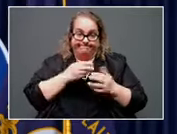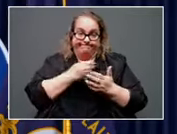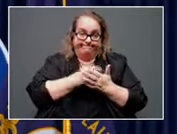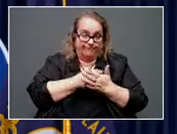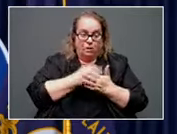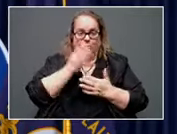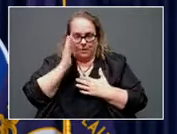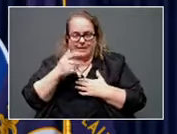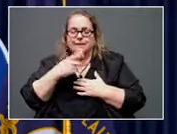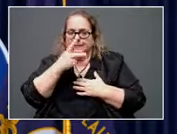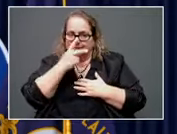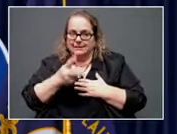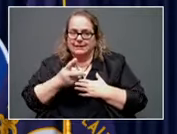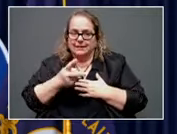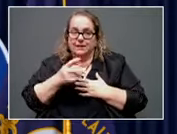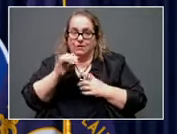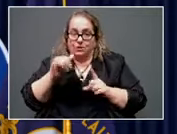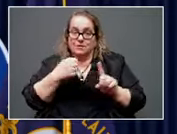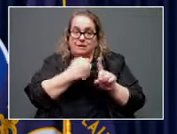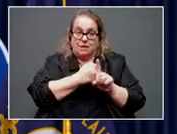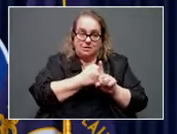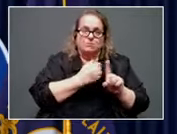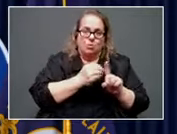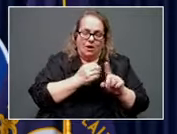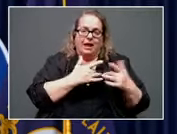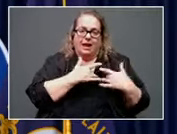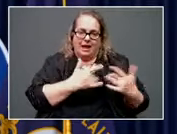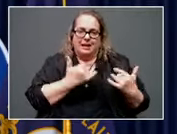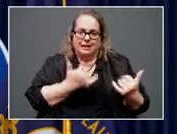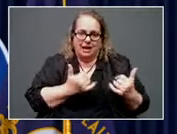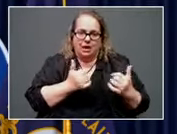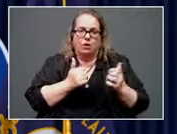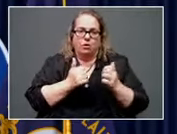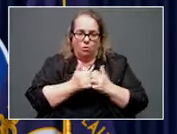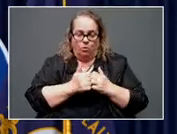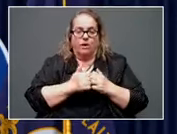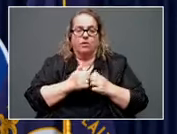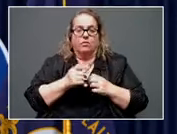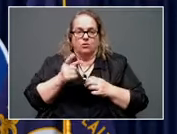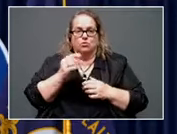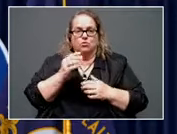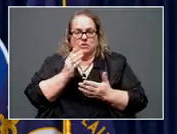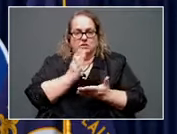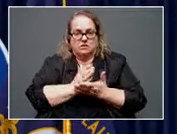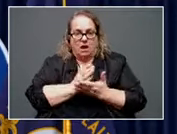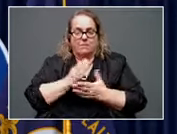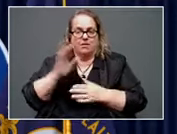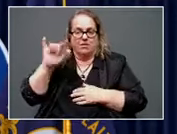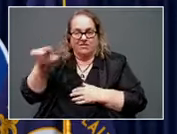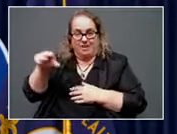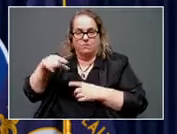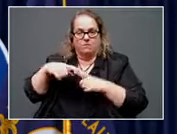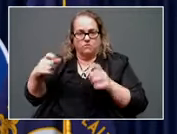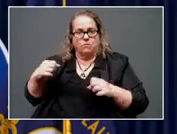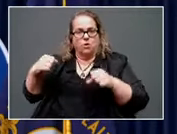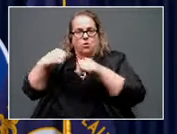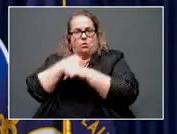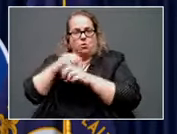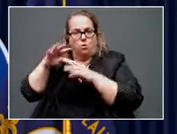ultimately likely, even at this point with the sanctions, to stop this aggression. And us sacrificing a little